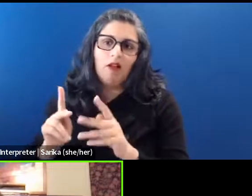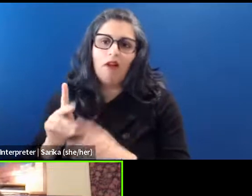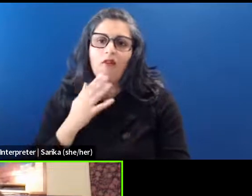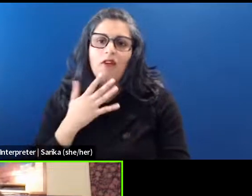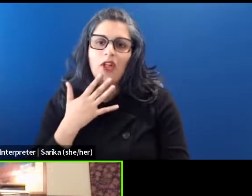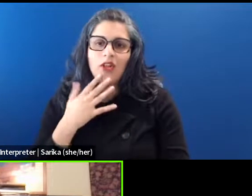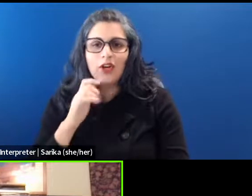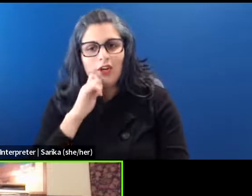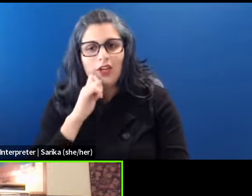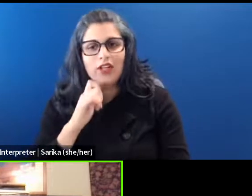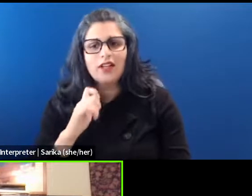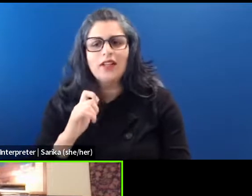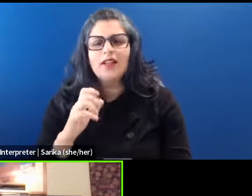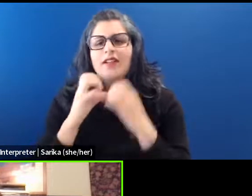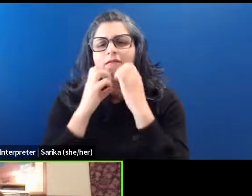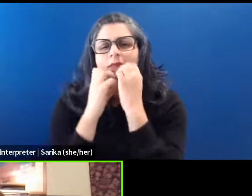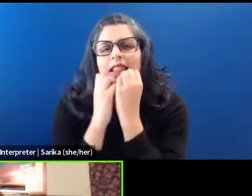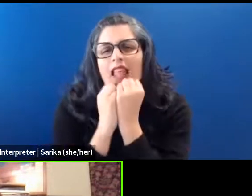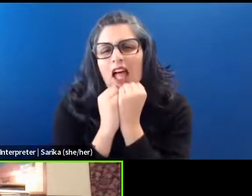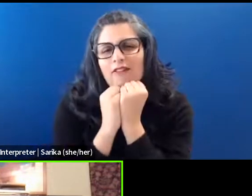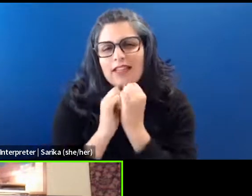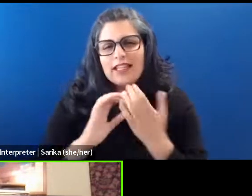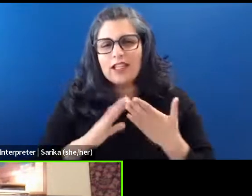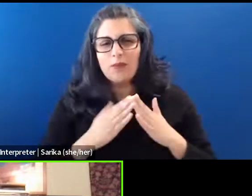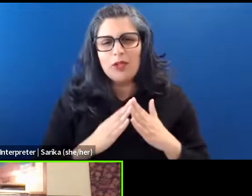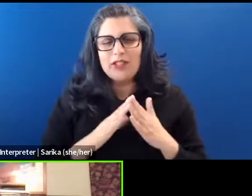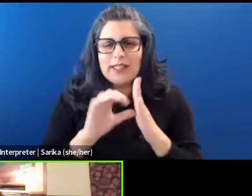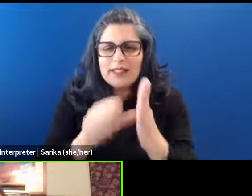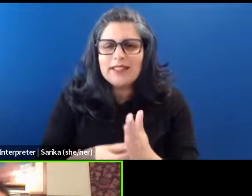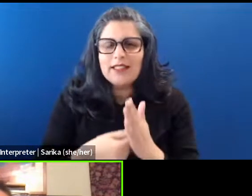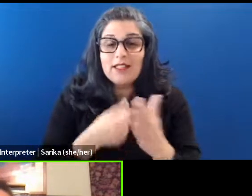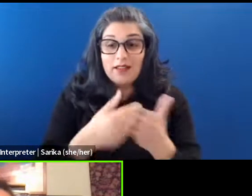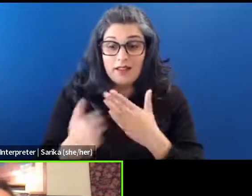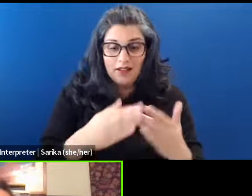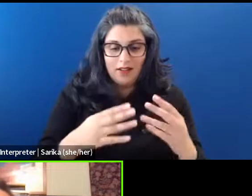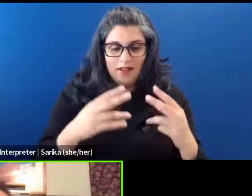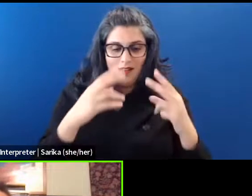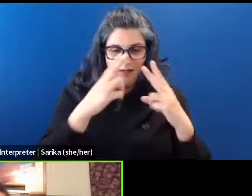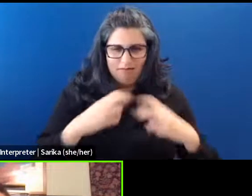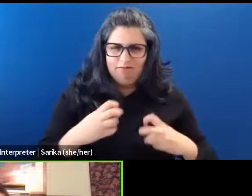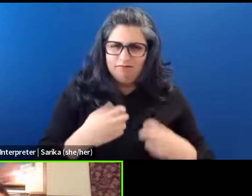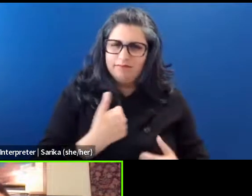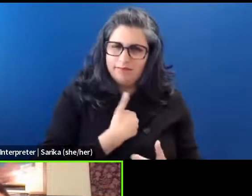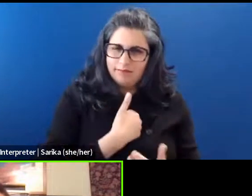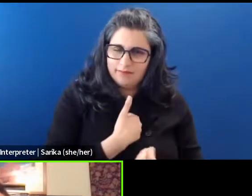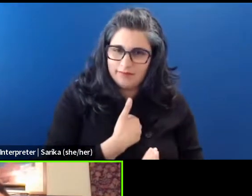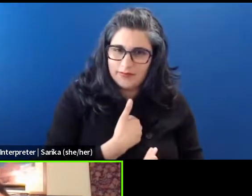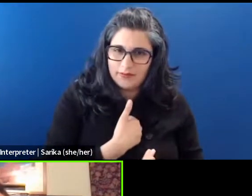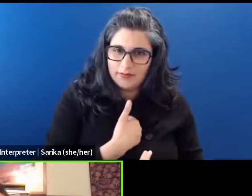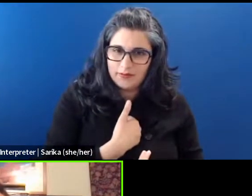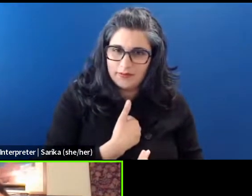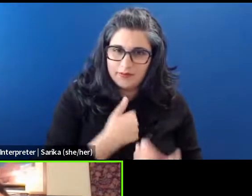beloved community is emphasized rather than one's own personal